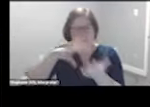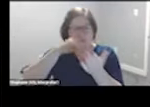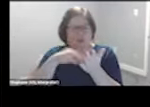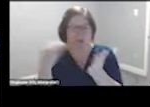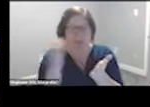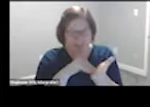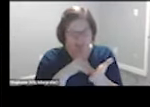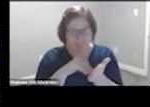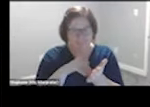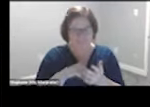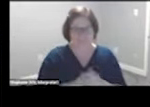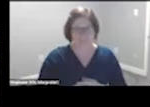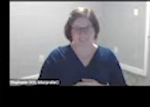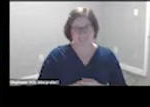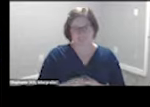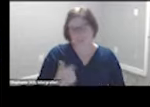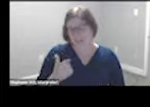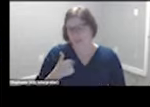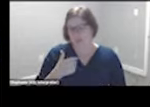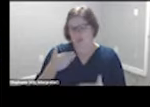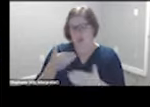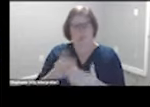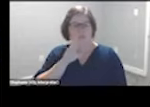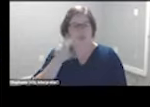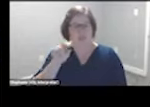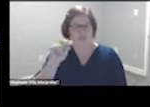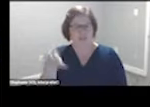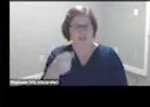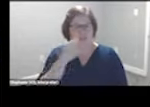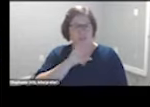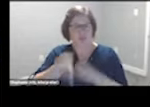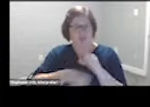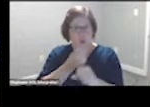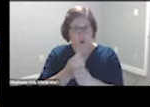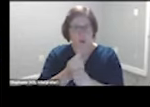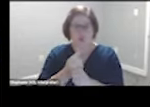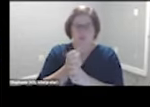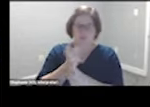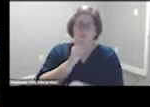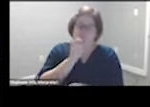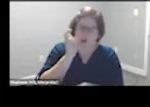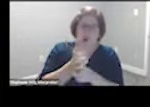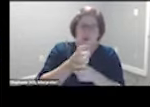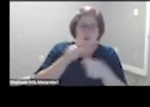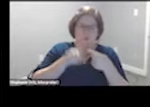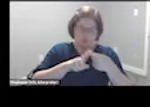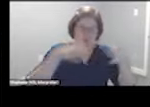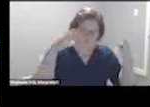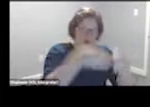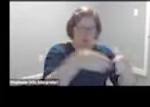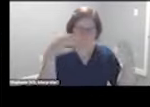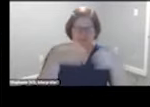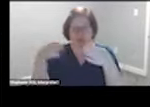an adult who is almost 30 years old, it's really, really hard to concentrate every single process because you are